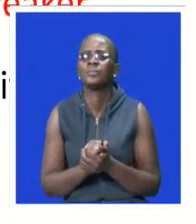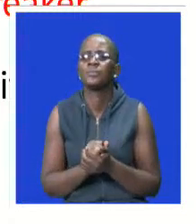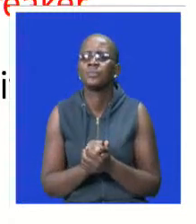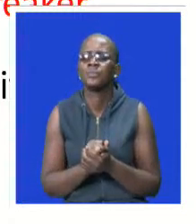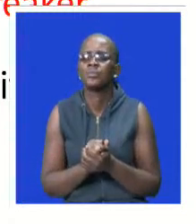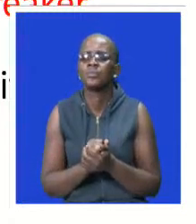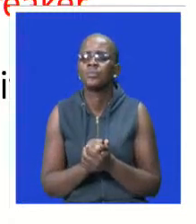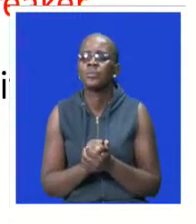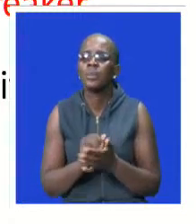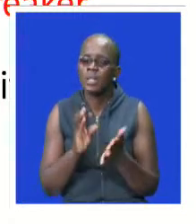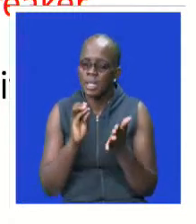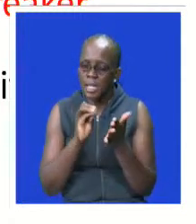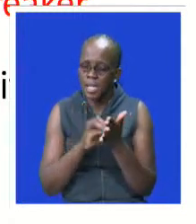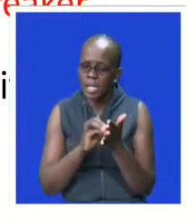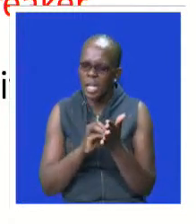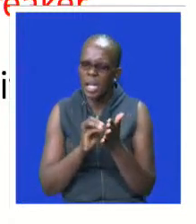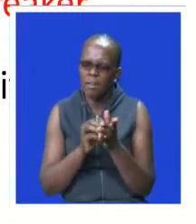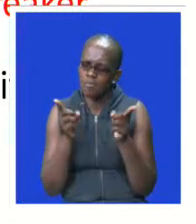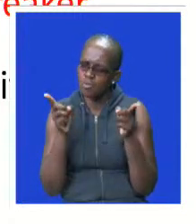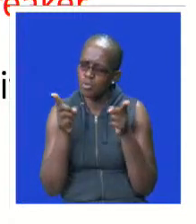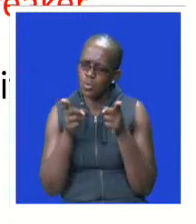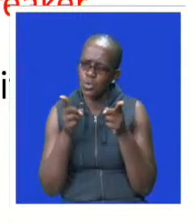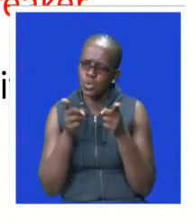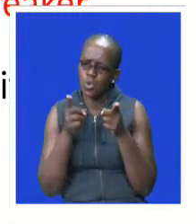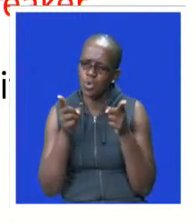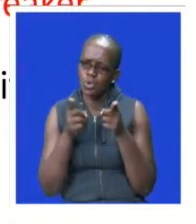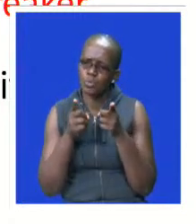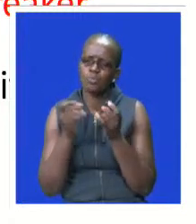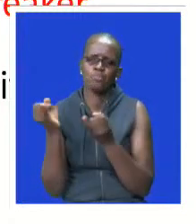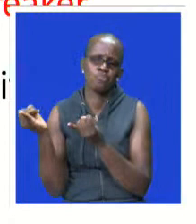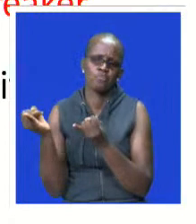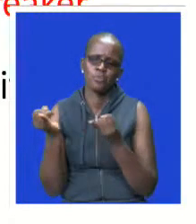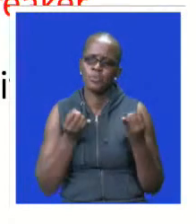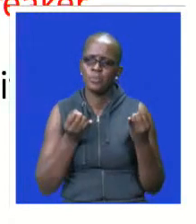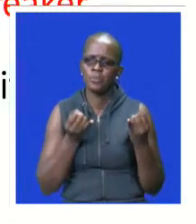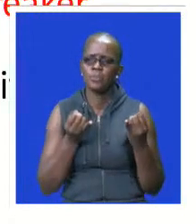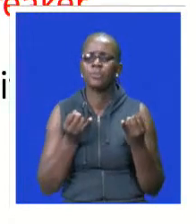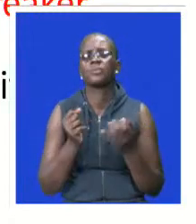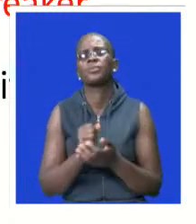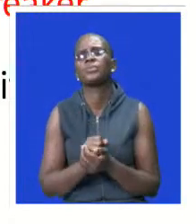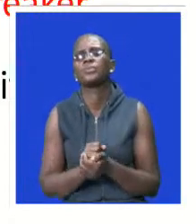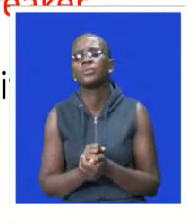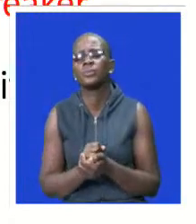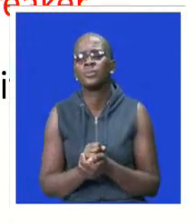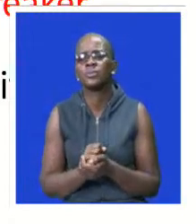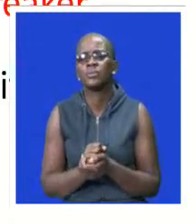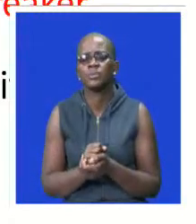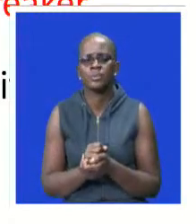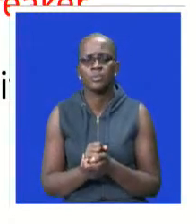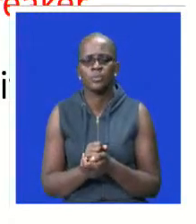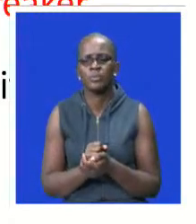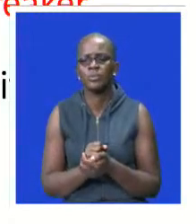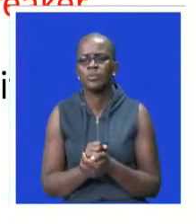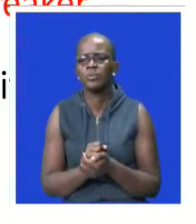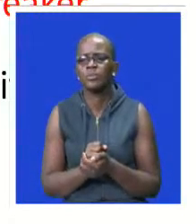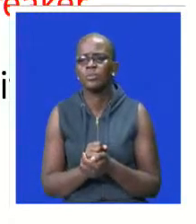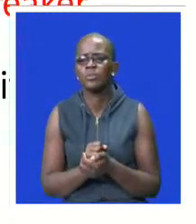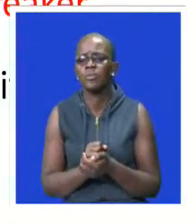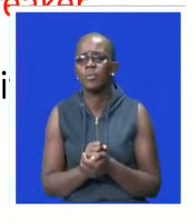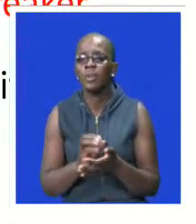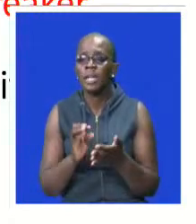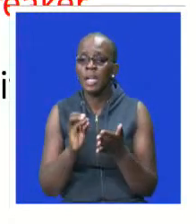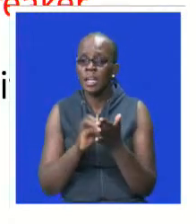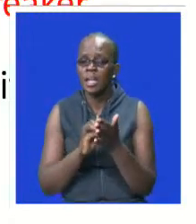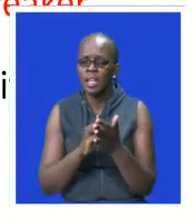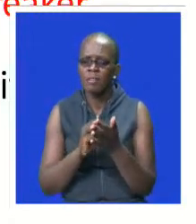they have what we call a short introduction. That is generally, they have what we call a short introduction. So that will be a sentence